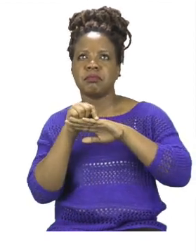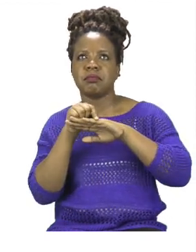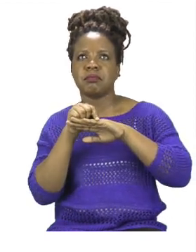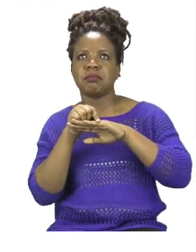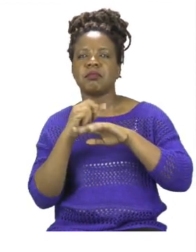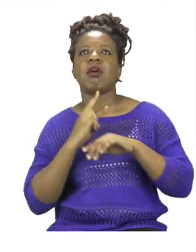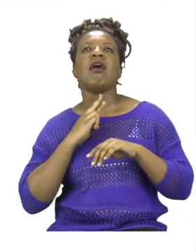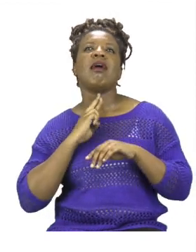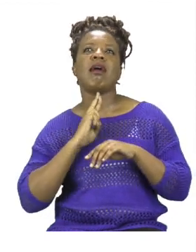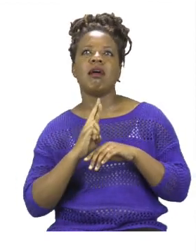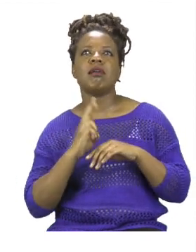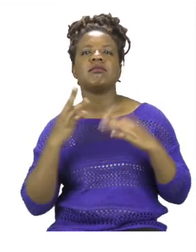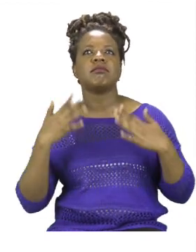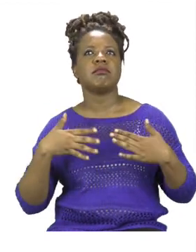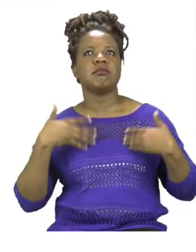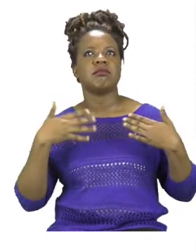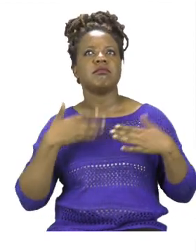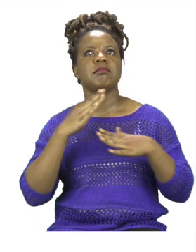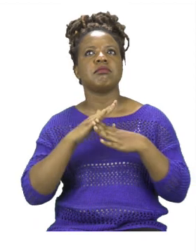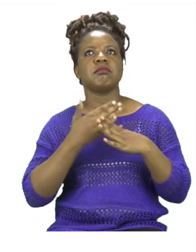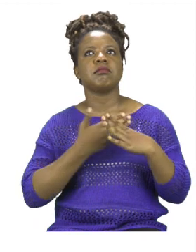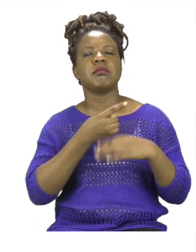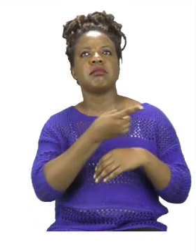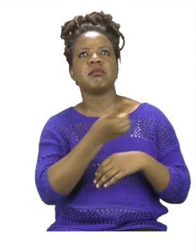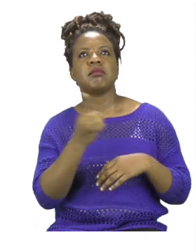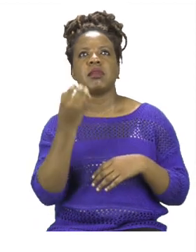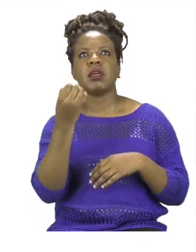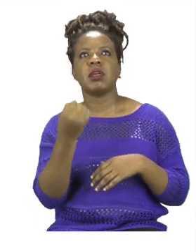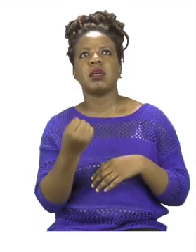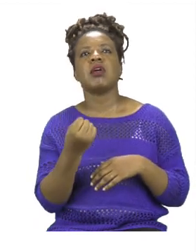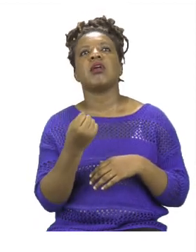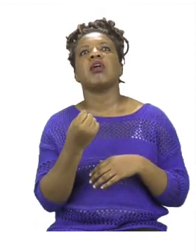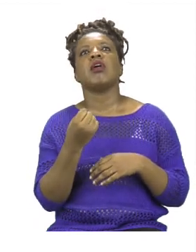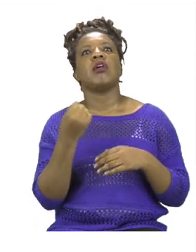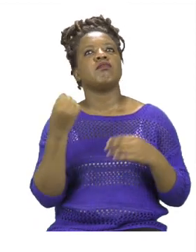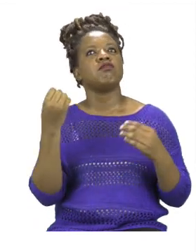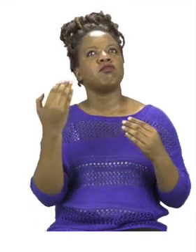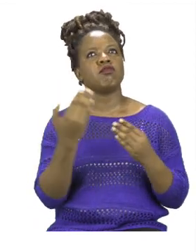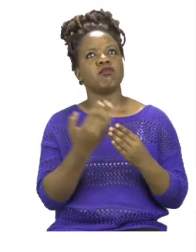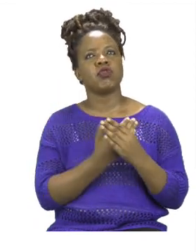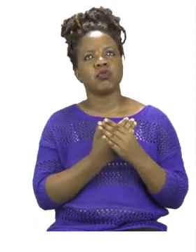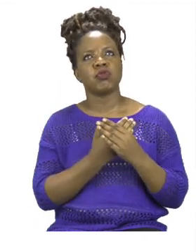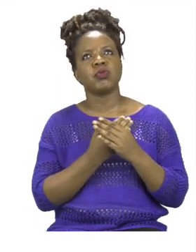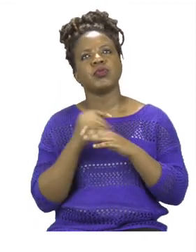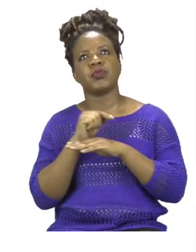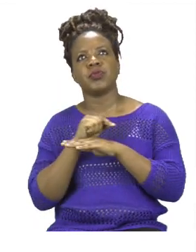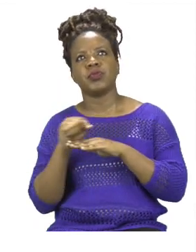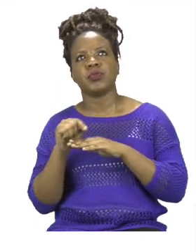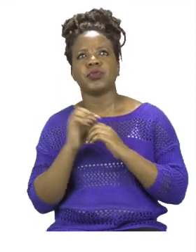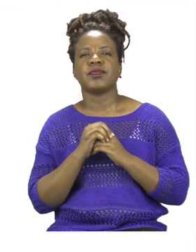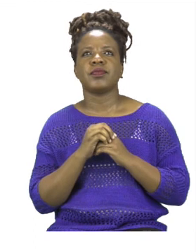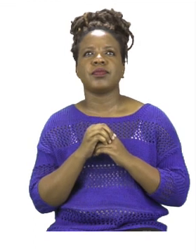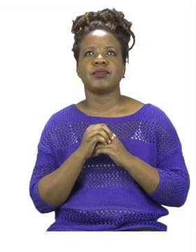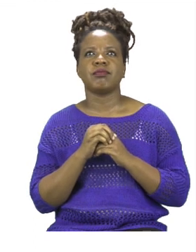happy because they have got new dash. So we are now going to fill